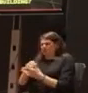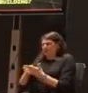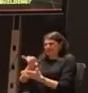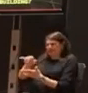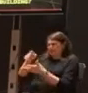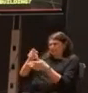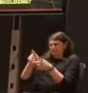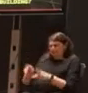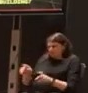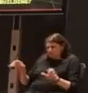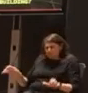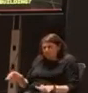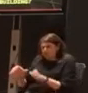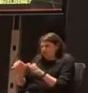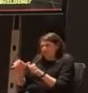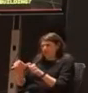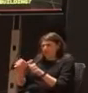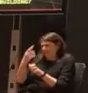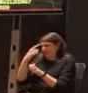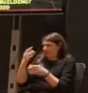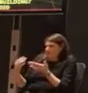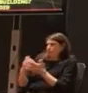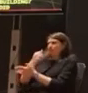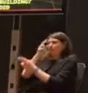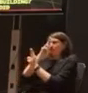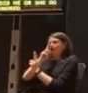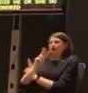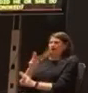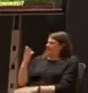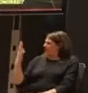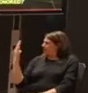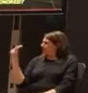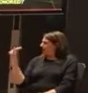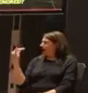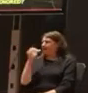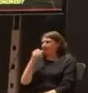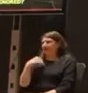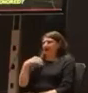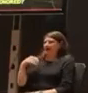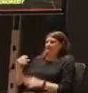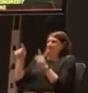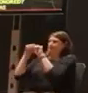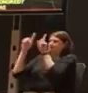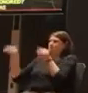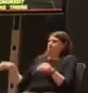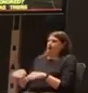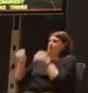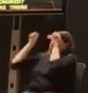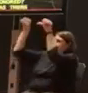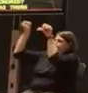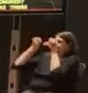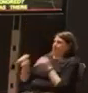or she do to be so honored? Why isn't there a plaque or something to tell us?